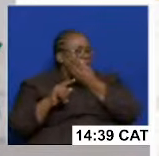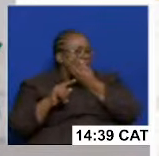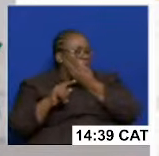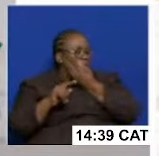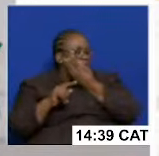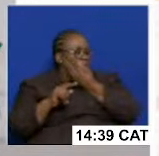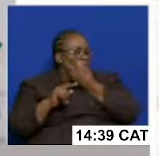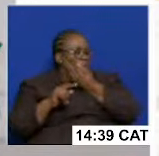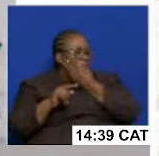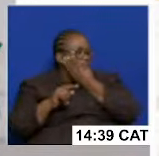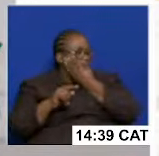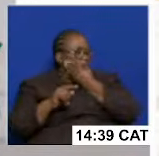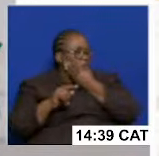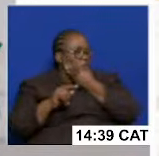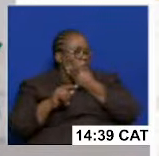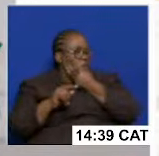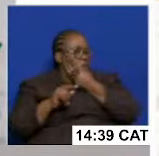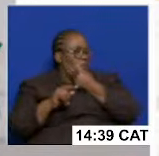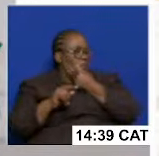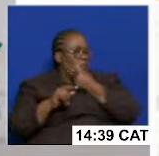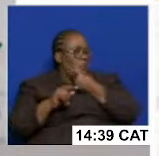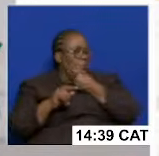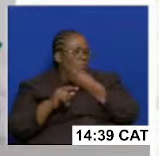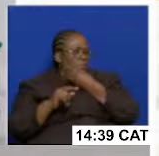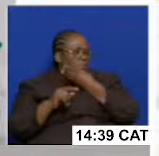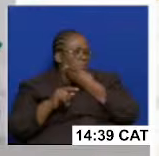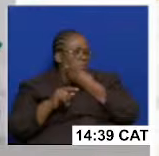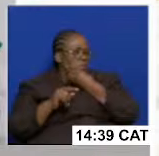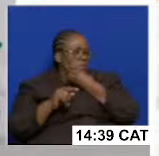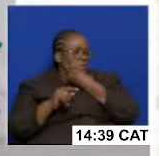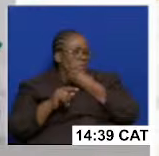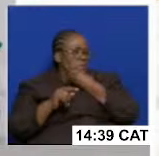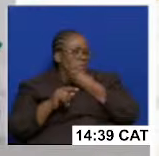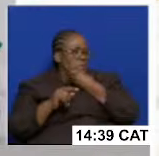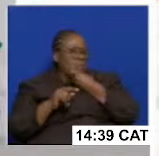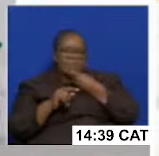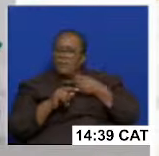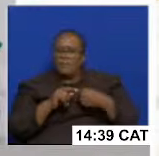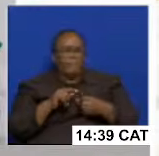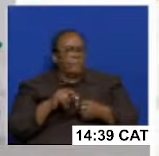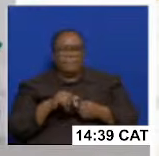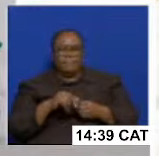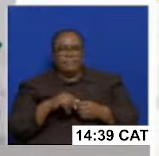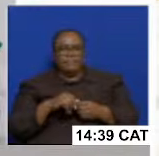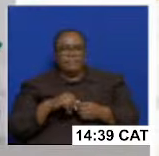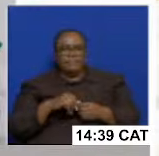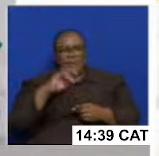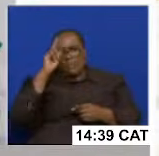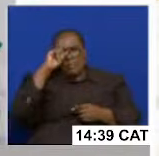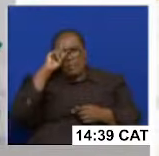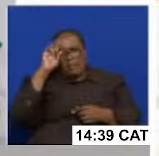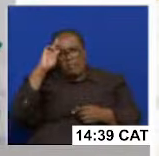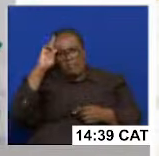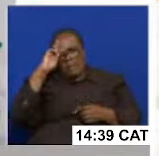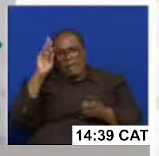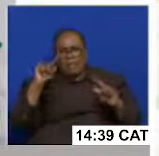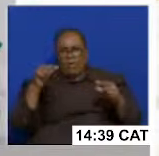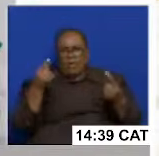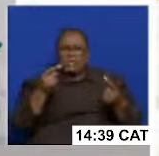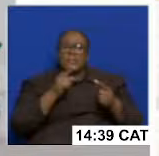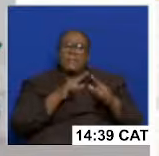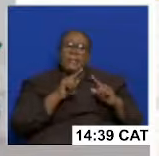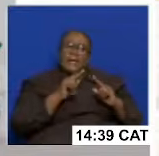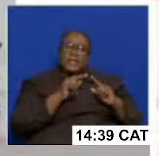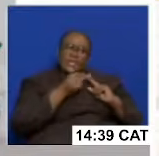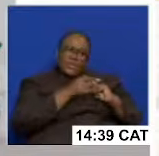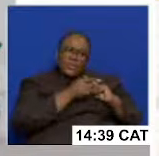You can't recall. I don't. You? No, I can't recall. Sorry. But you agreed with her when she said the white guy